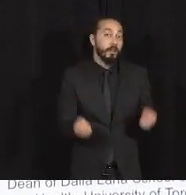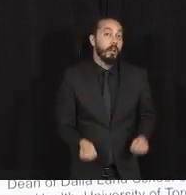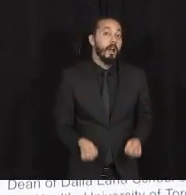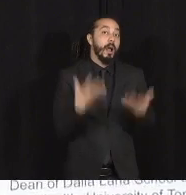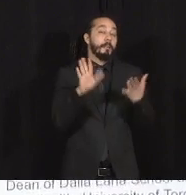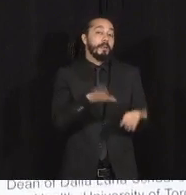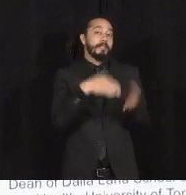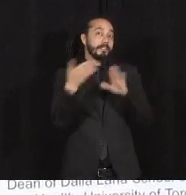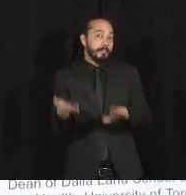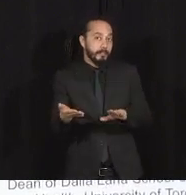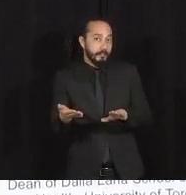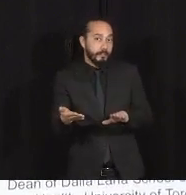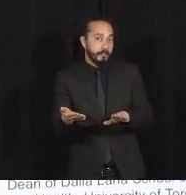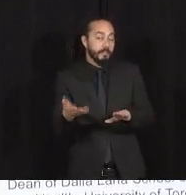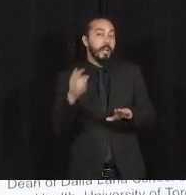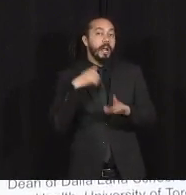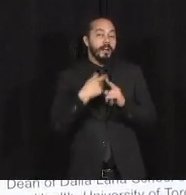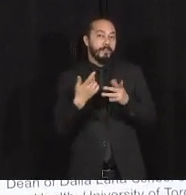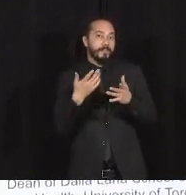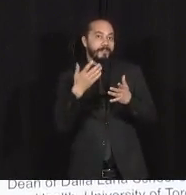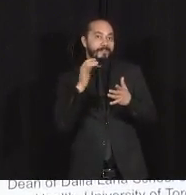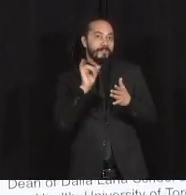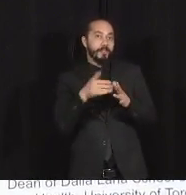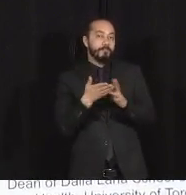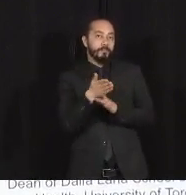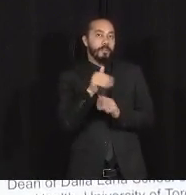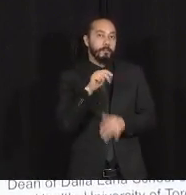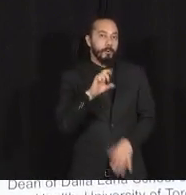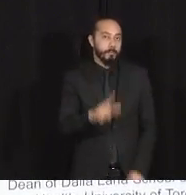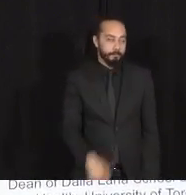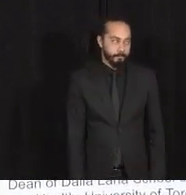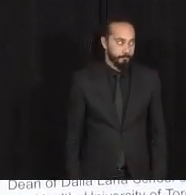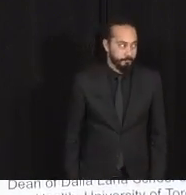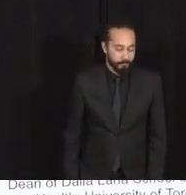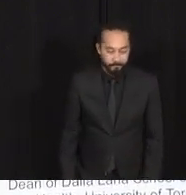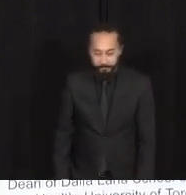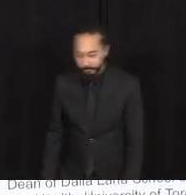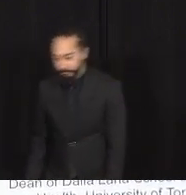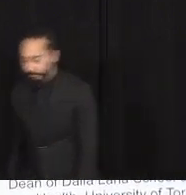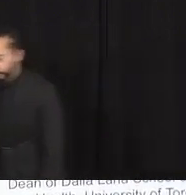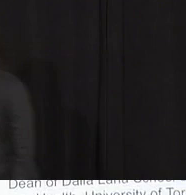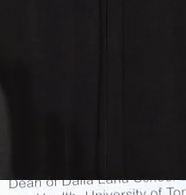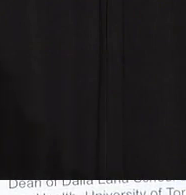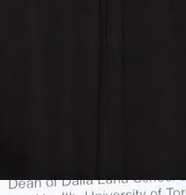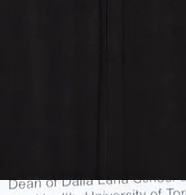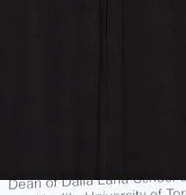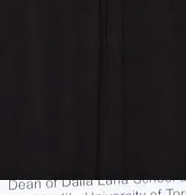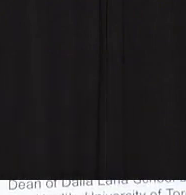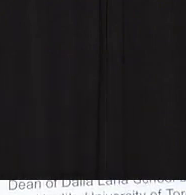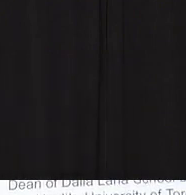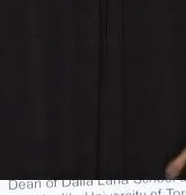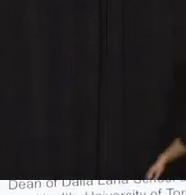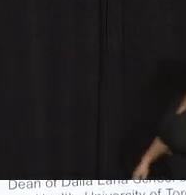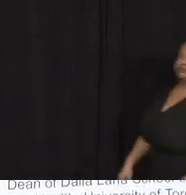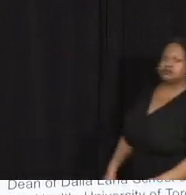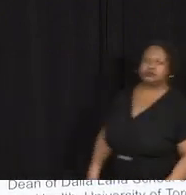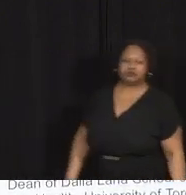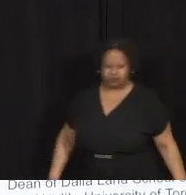that developed during the month of April would be much lower, at around 250 in the future